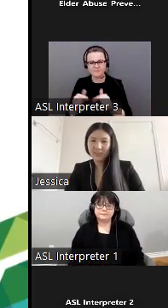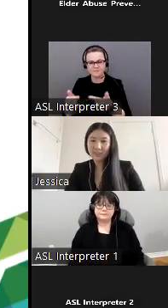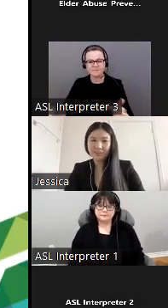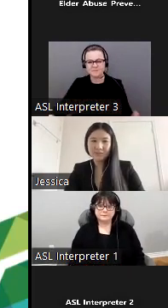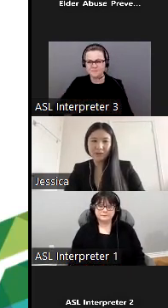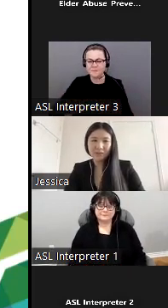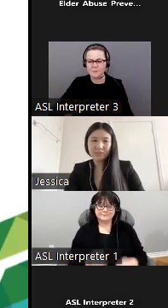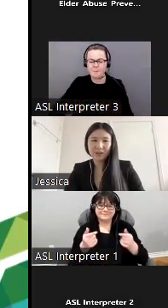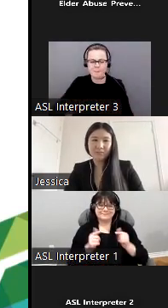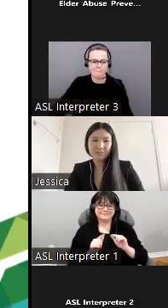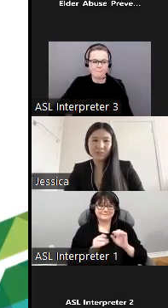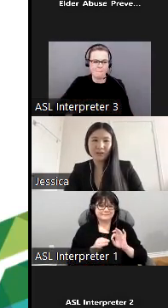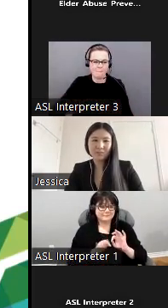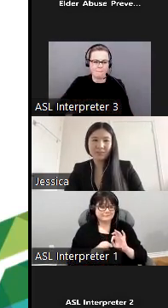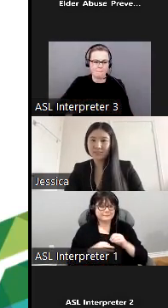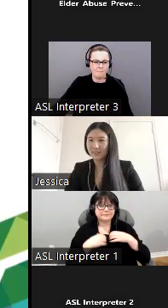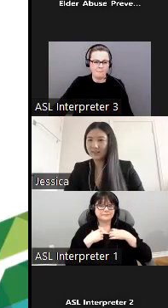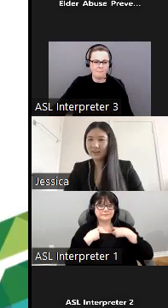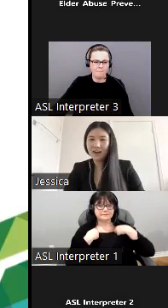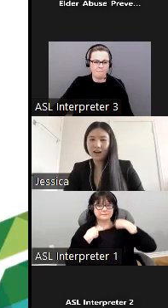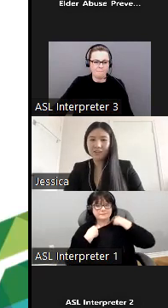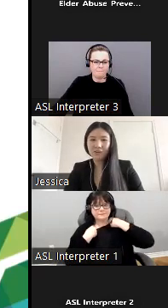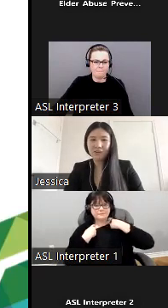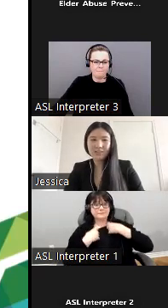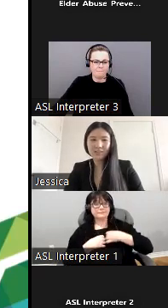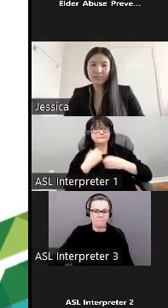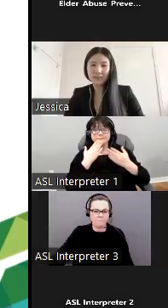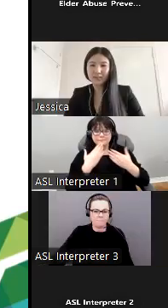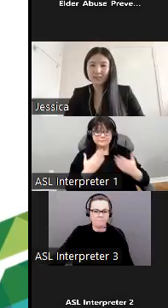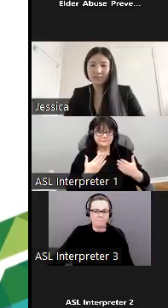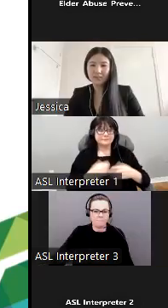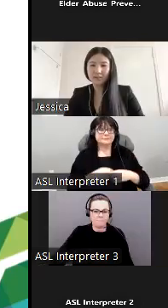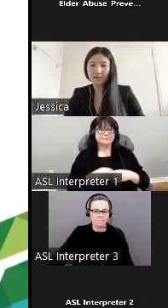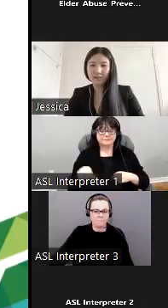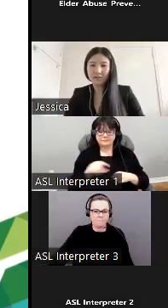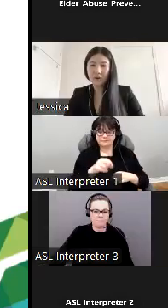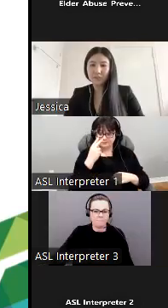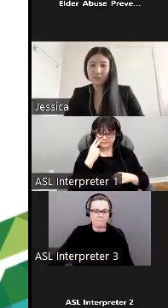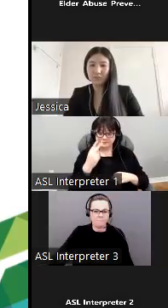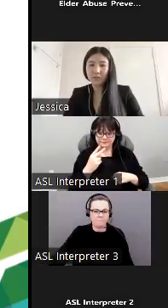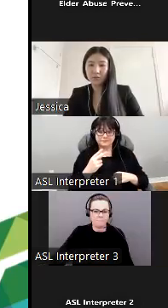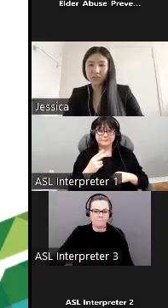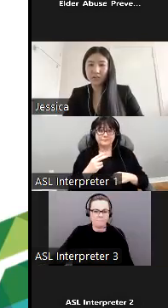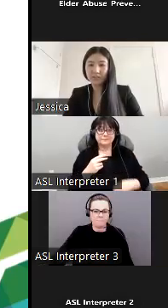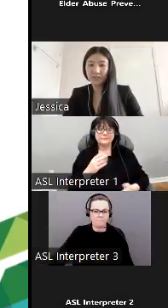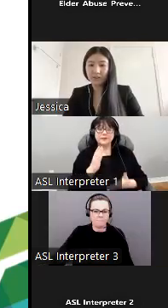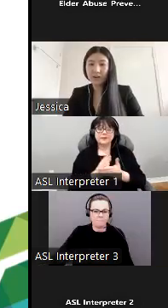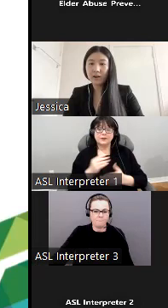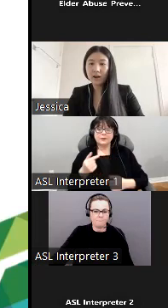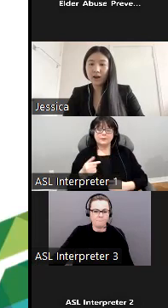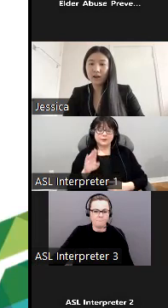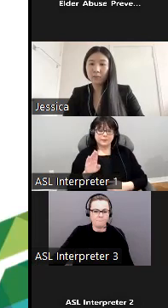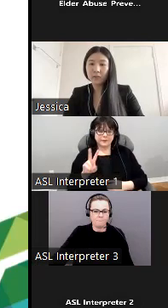Yeah, thank you so much. So as you can see, there are 6 phases in our Stop GBV project